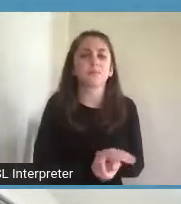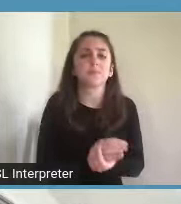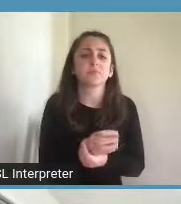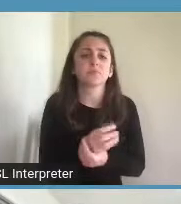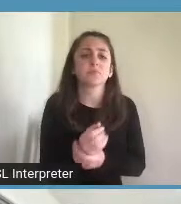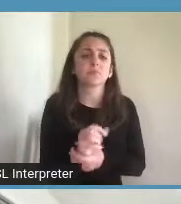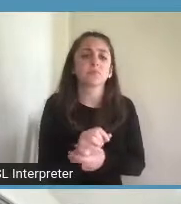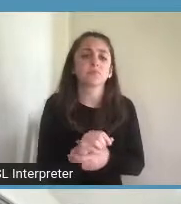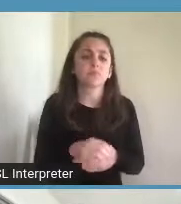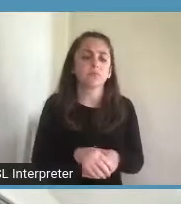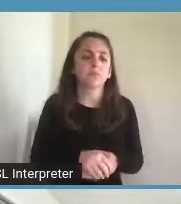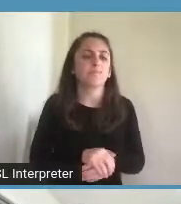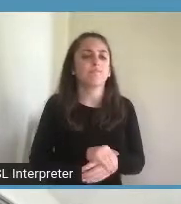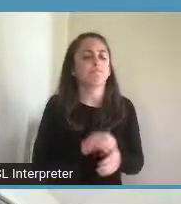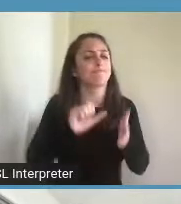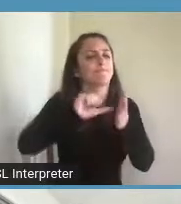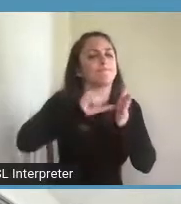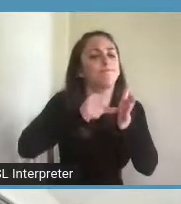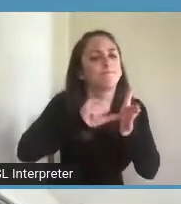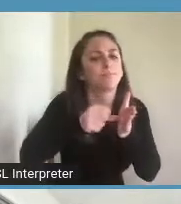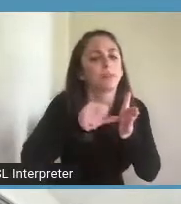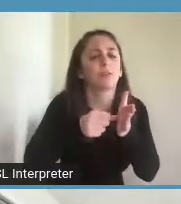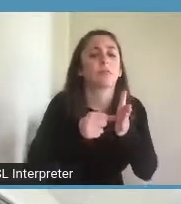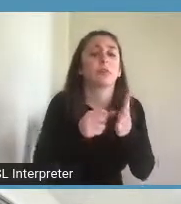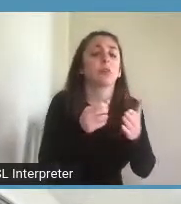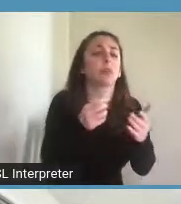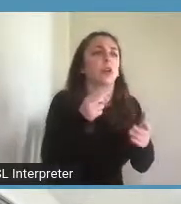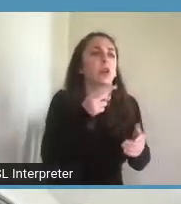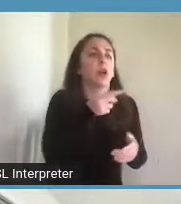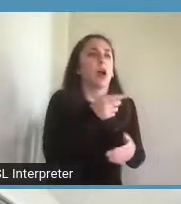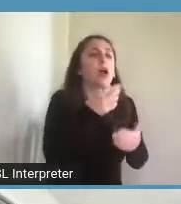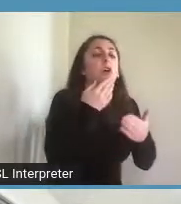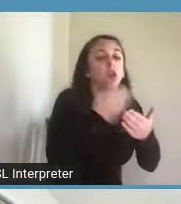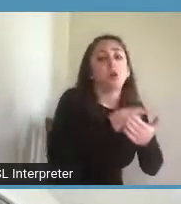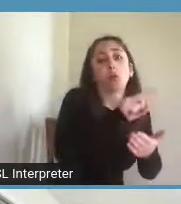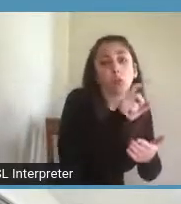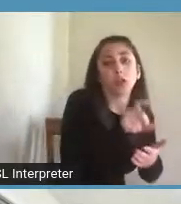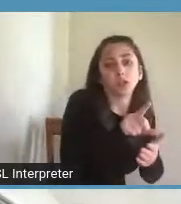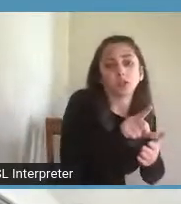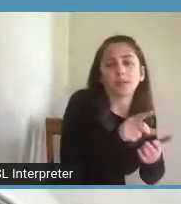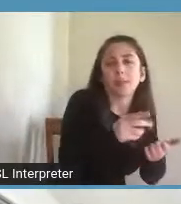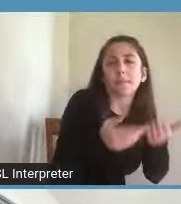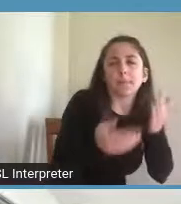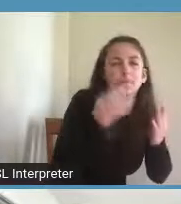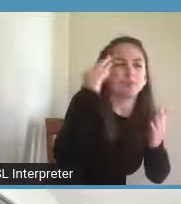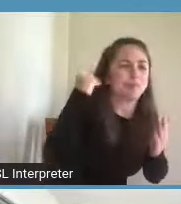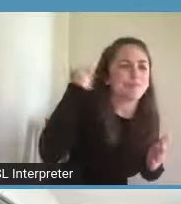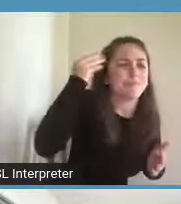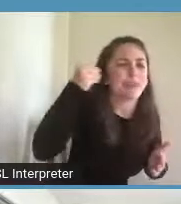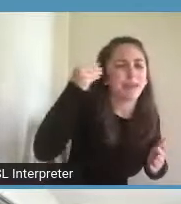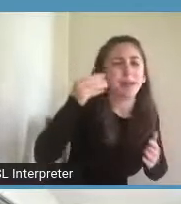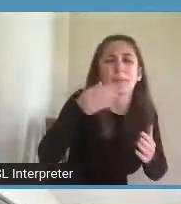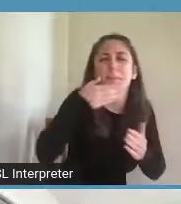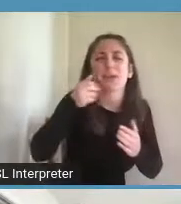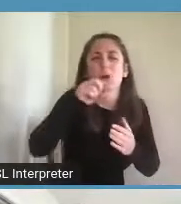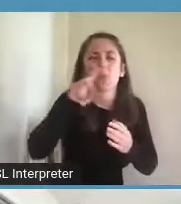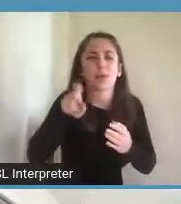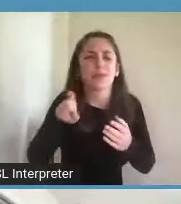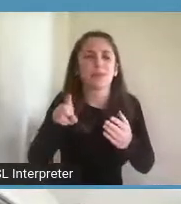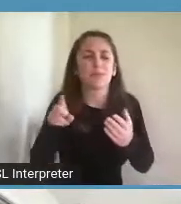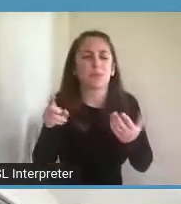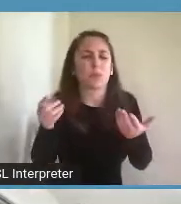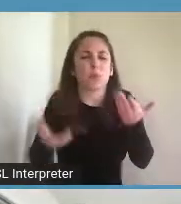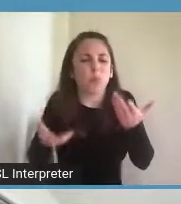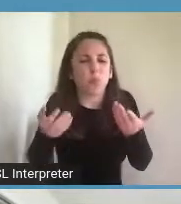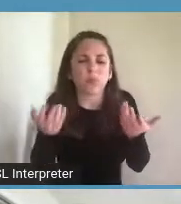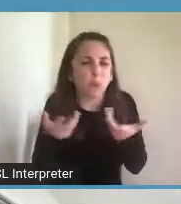again, just pushing you to think about a good question, and then what do I do with that? There might be more questions that follow. So let's start